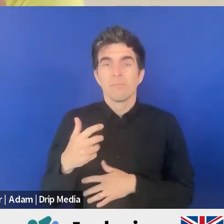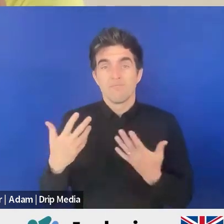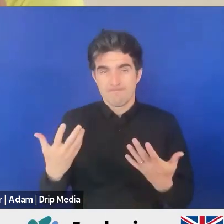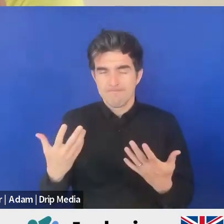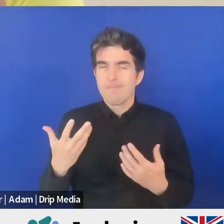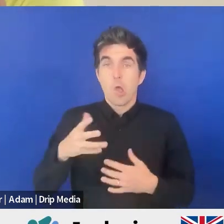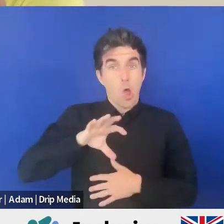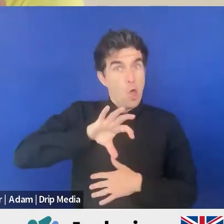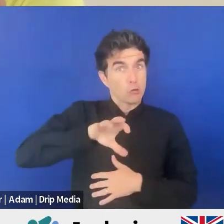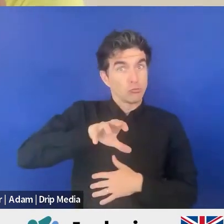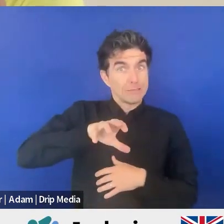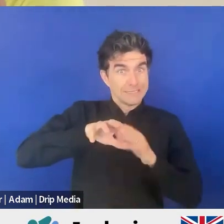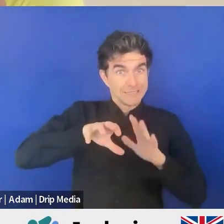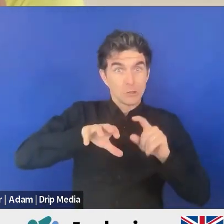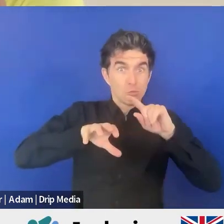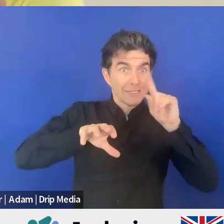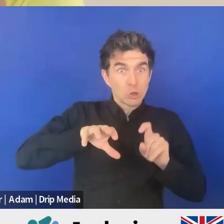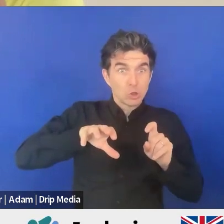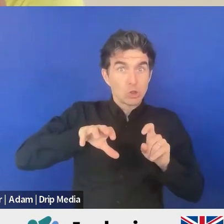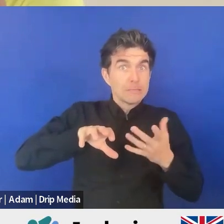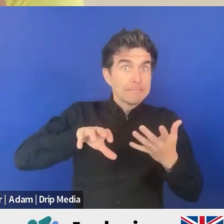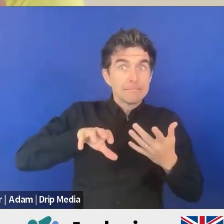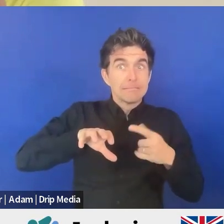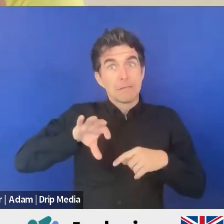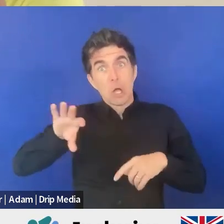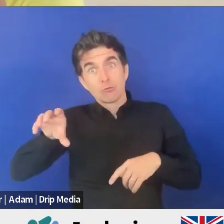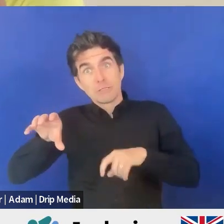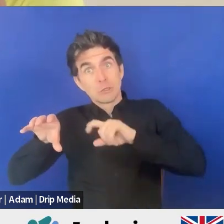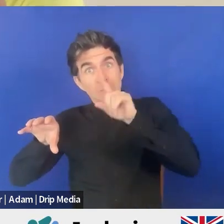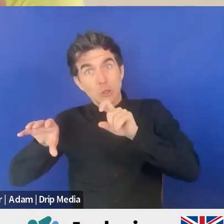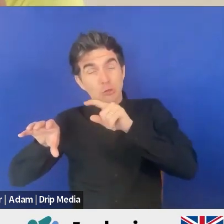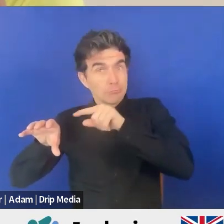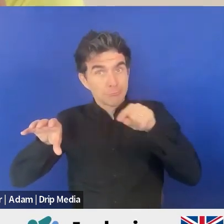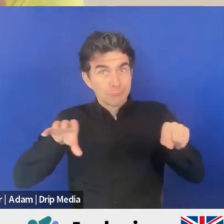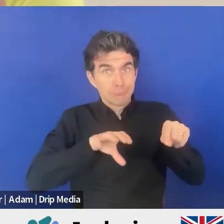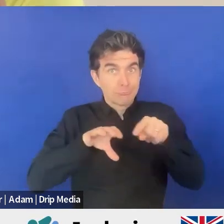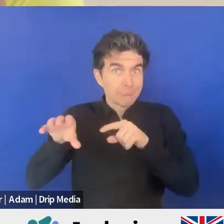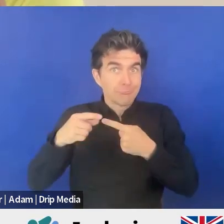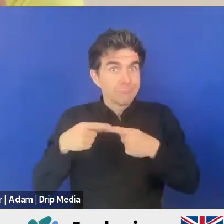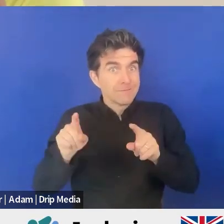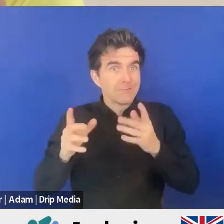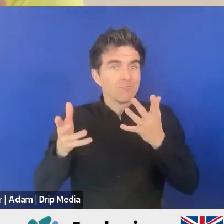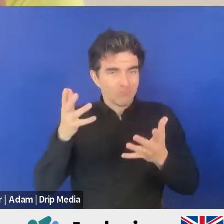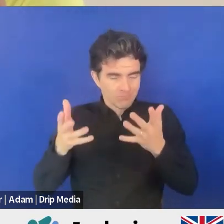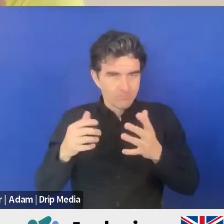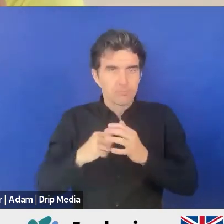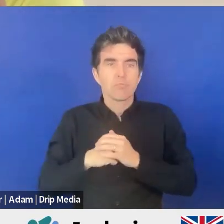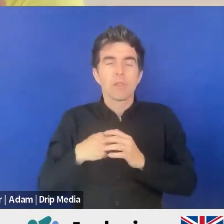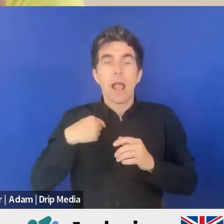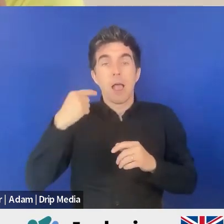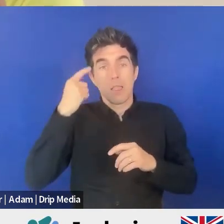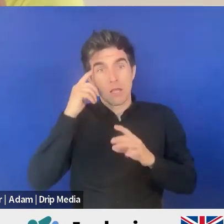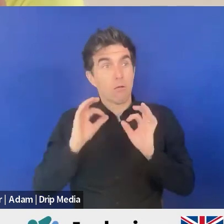mean, I think the ideal situation is where there is close integration between